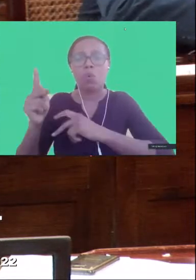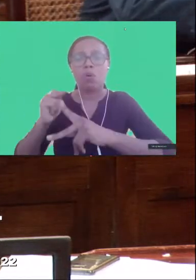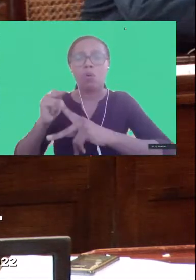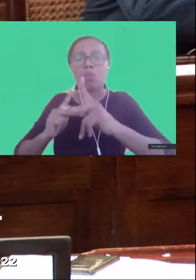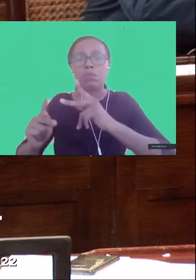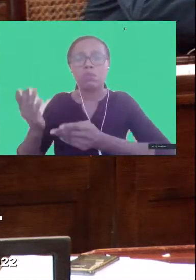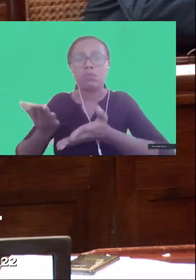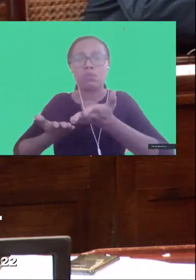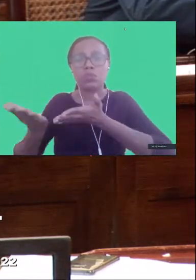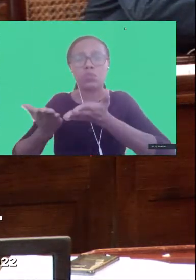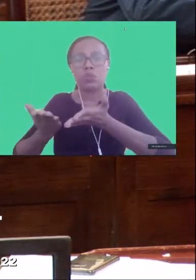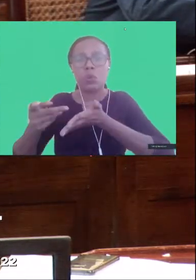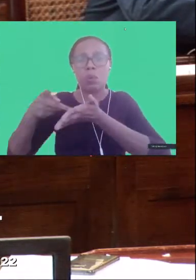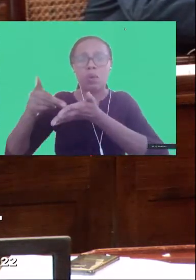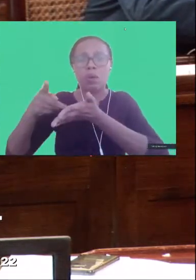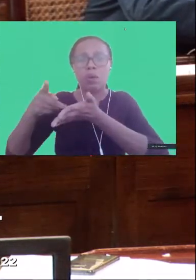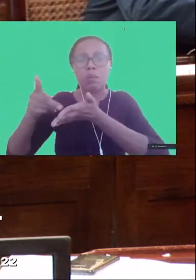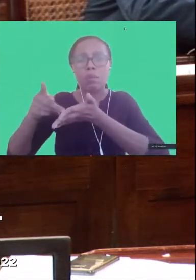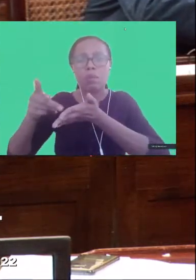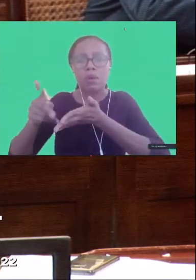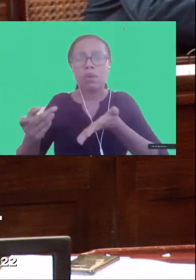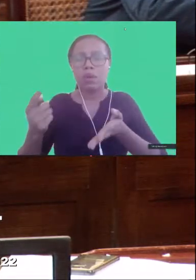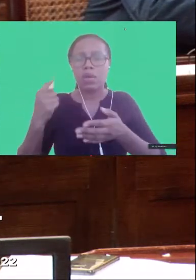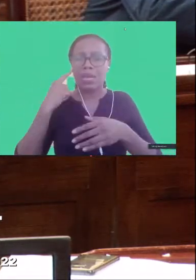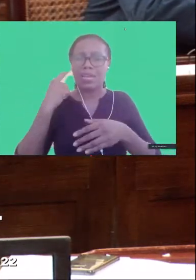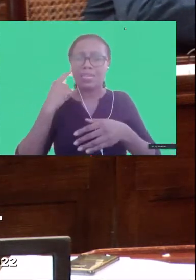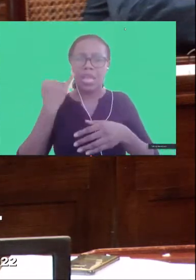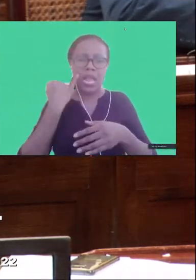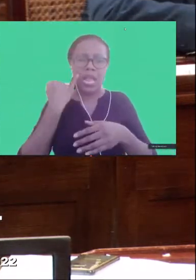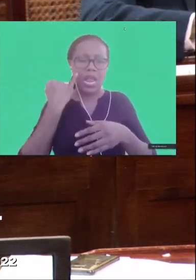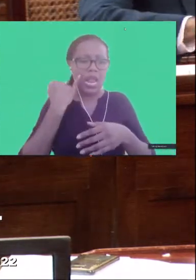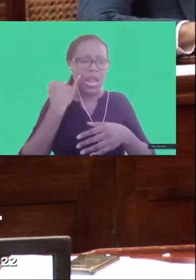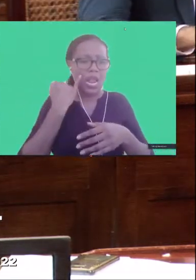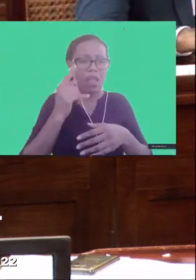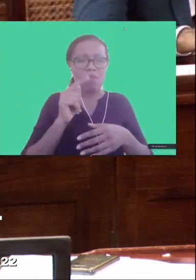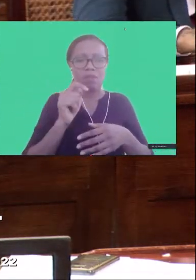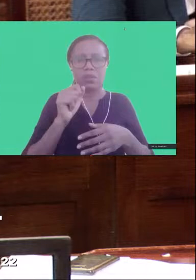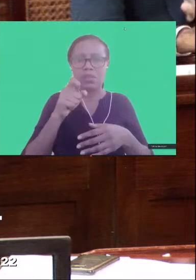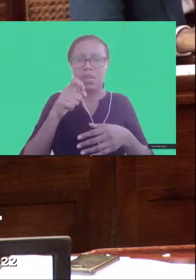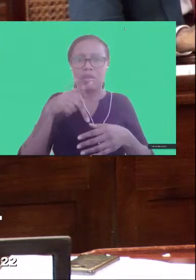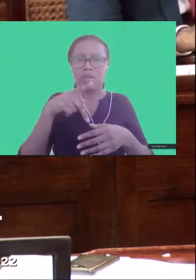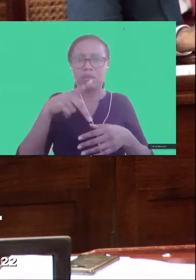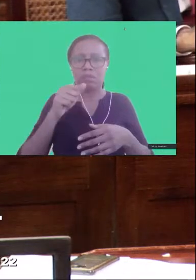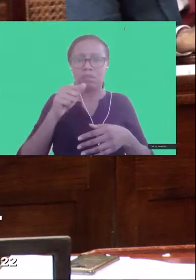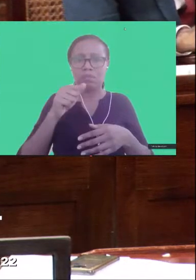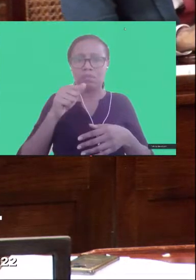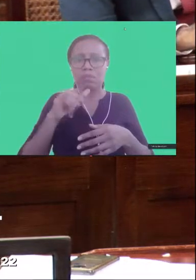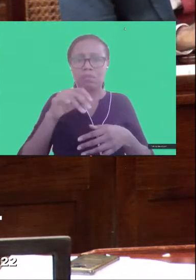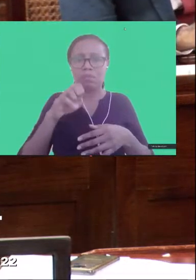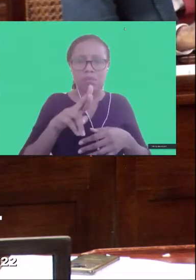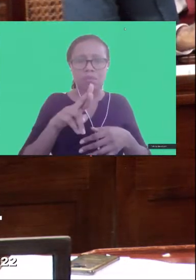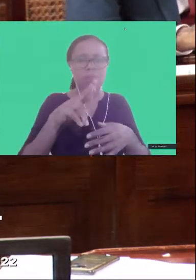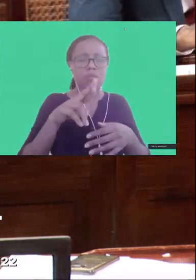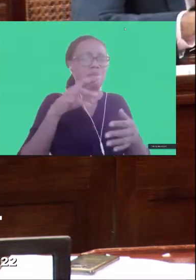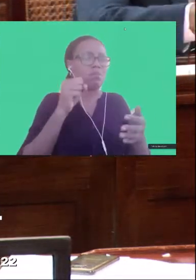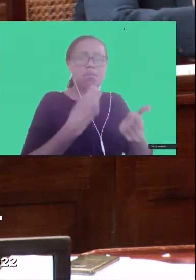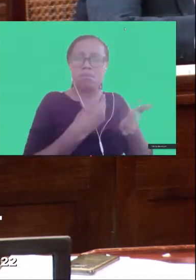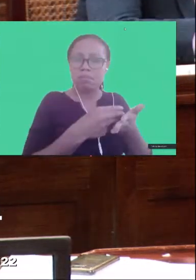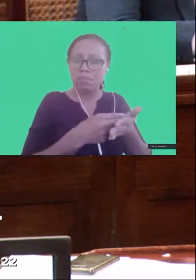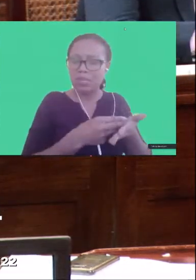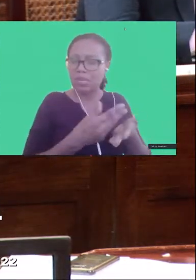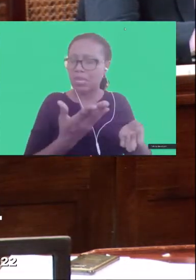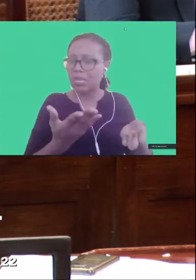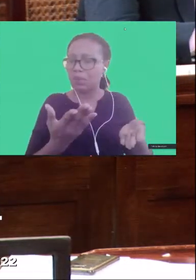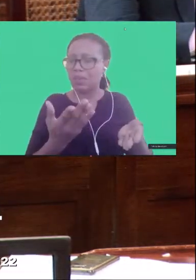the answers. But for $34 million that you're asking, would the ministry be satisfied